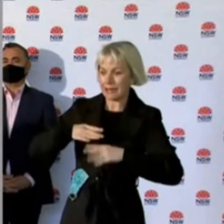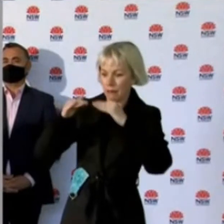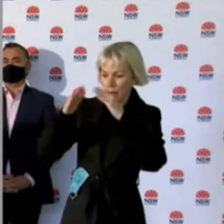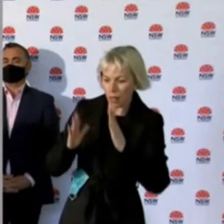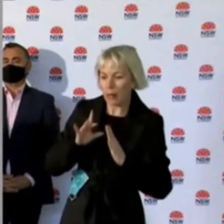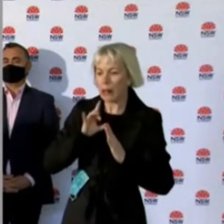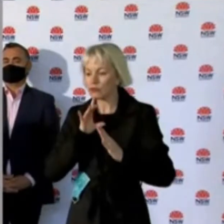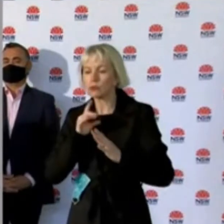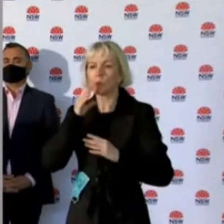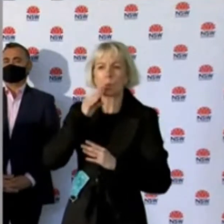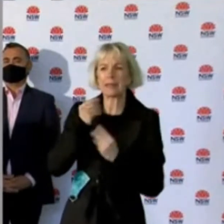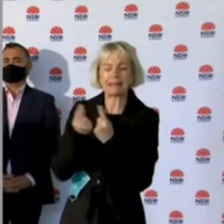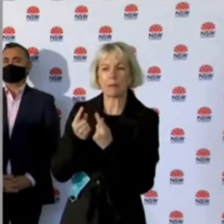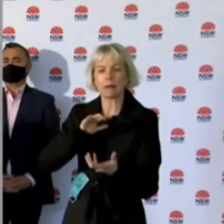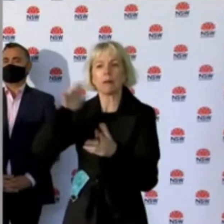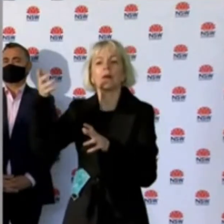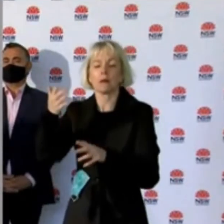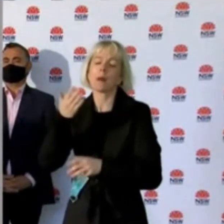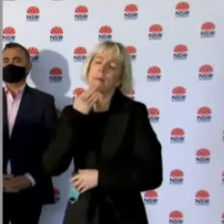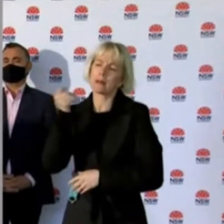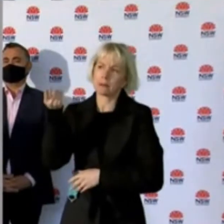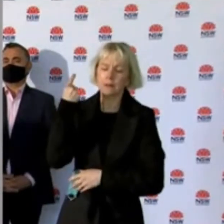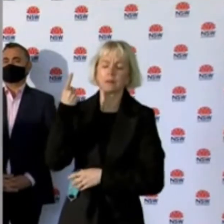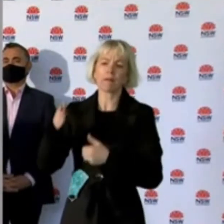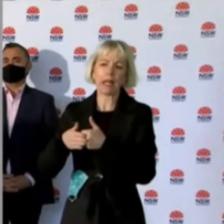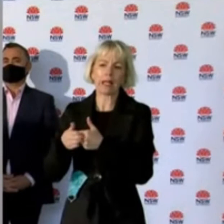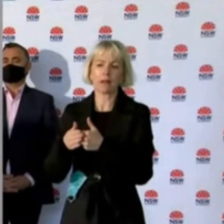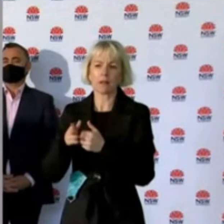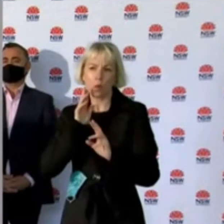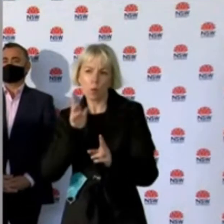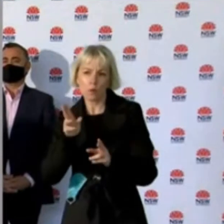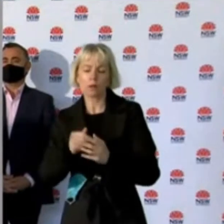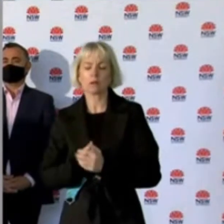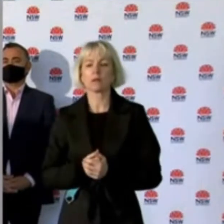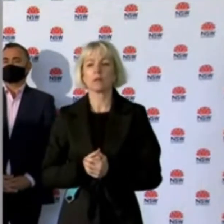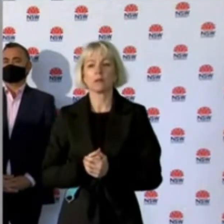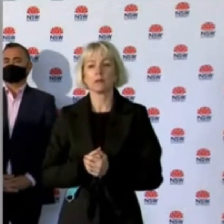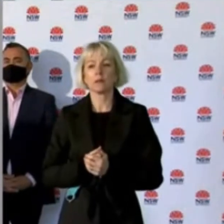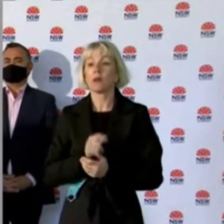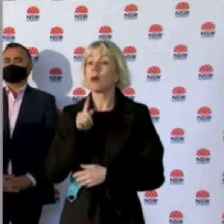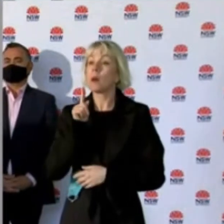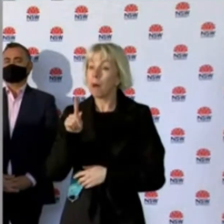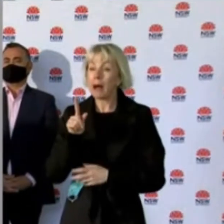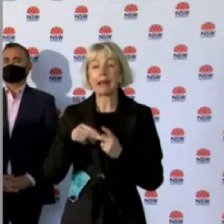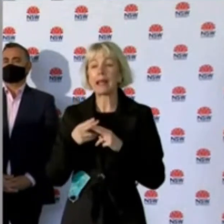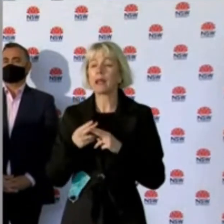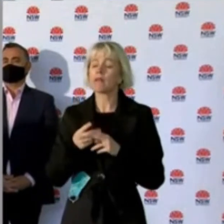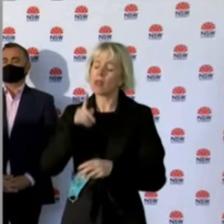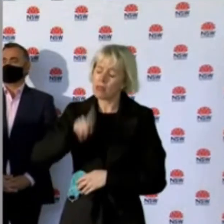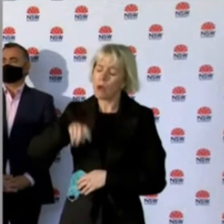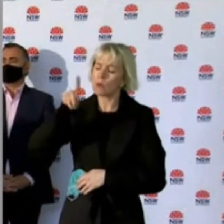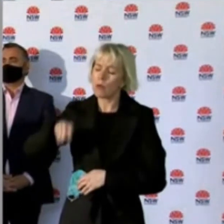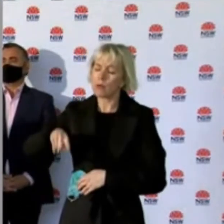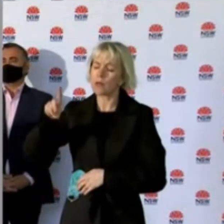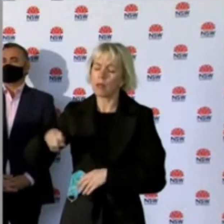family safe during these difficult times. But we also have to appreciate, unfortunately, that the sheer mobility of thousands and thousands of people going to